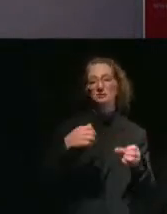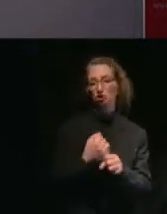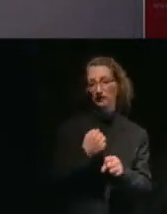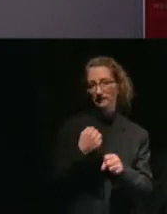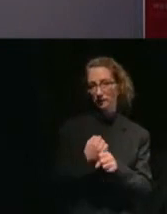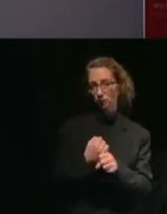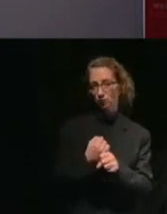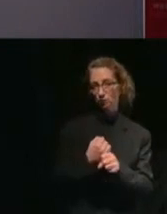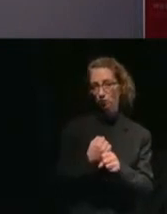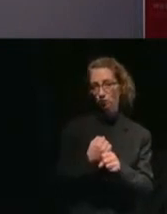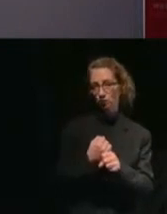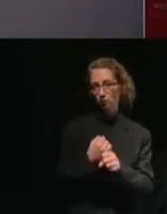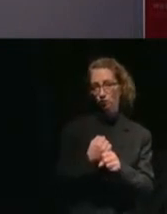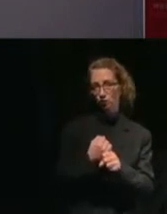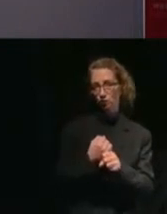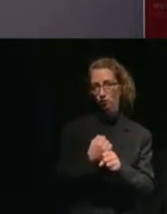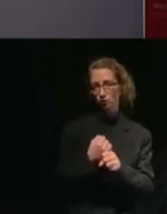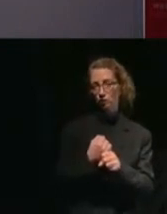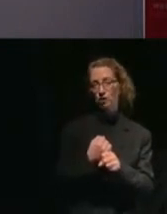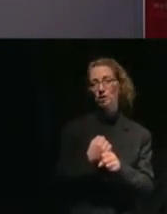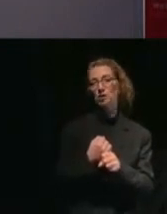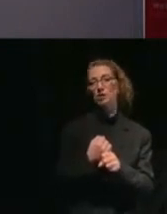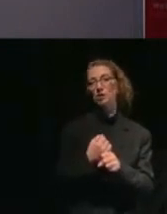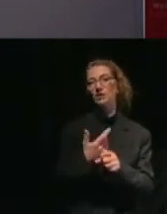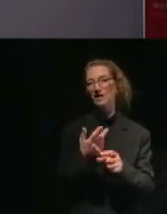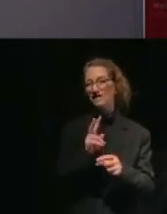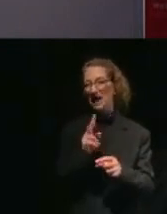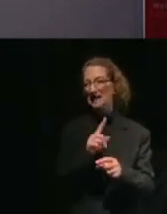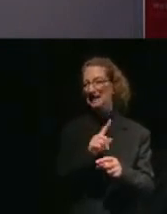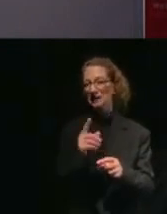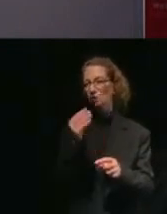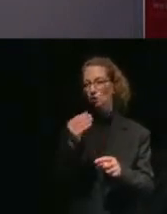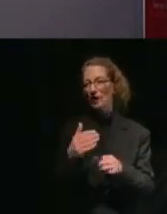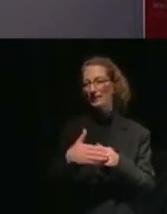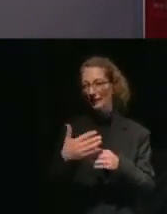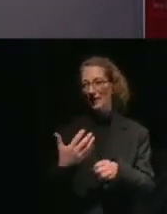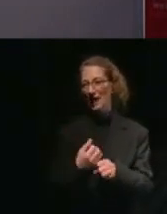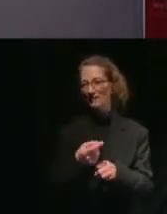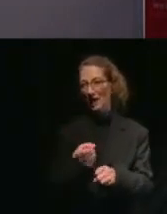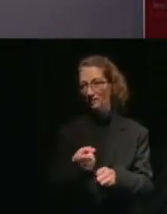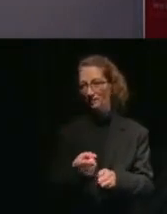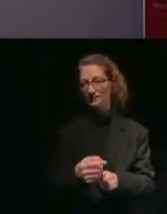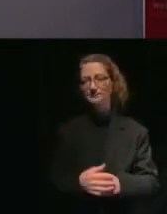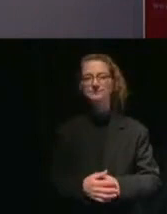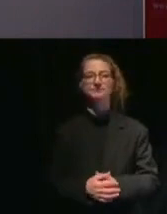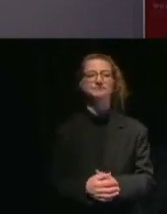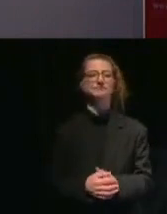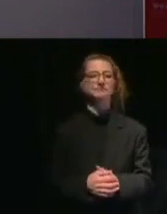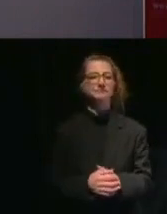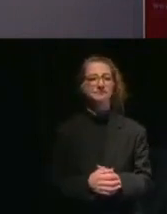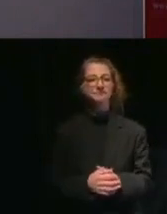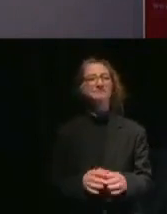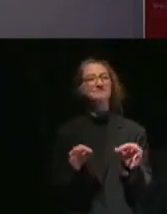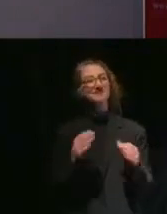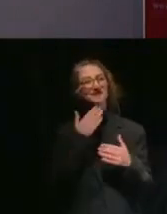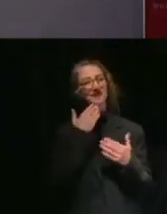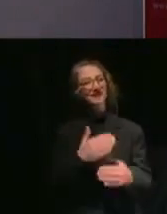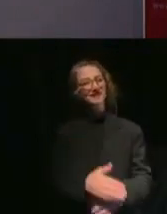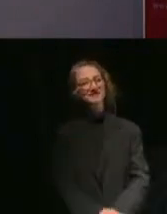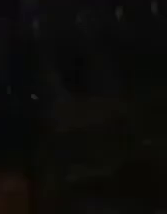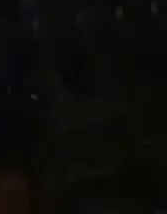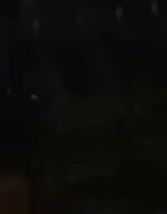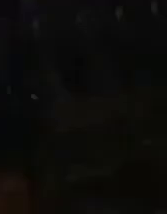additional professional groups, as well as making it easier to combine KSK with hybrid employment and/or